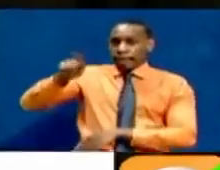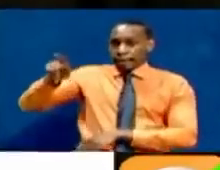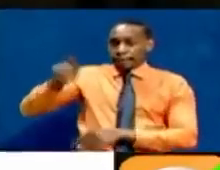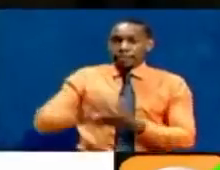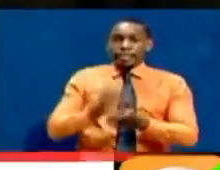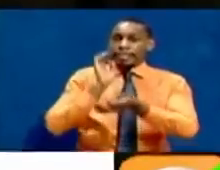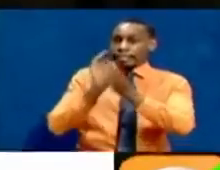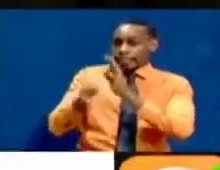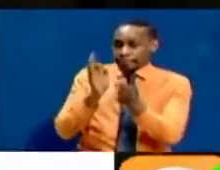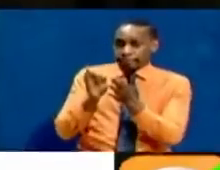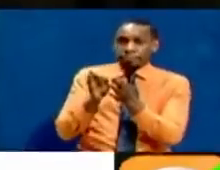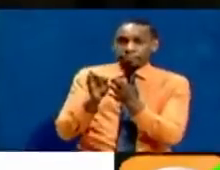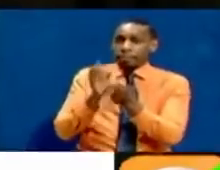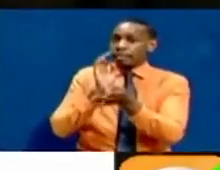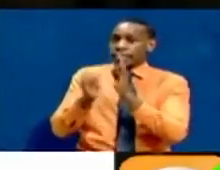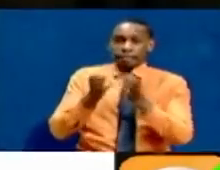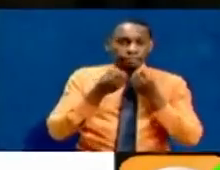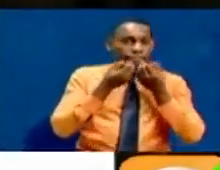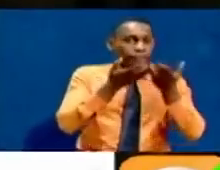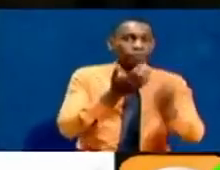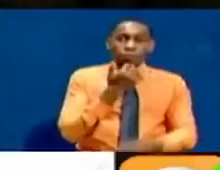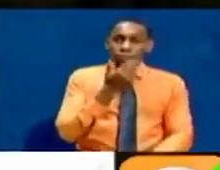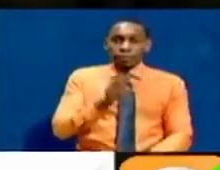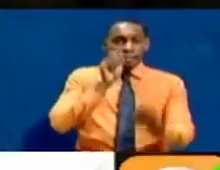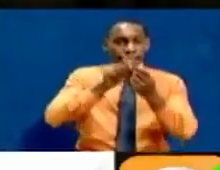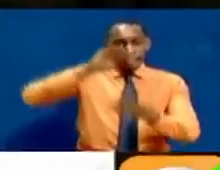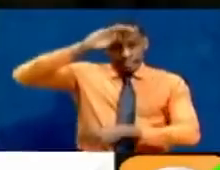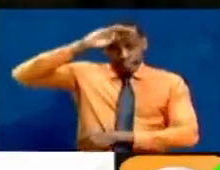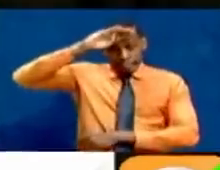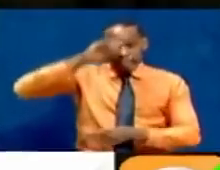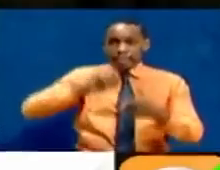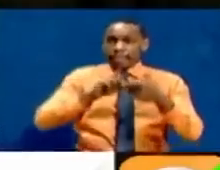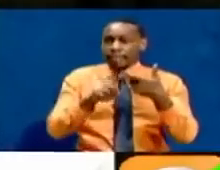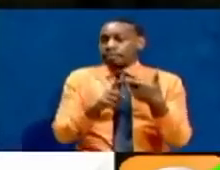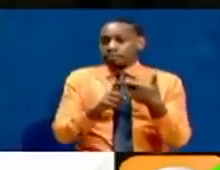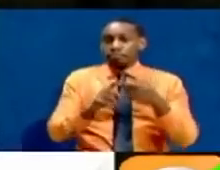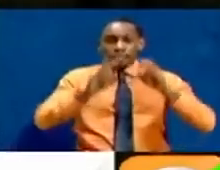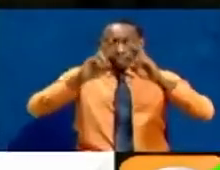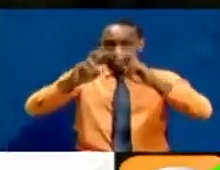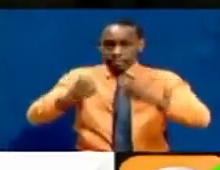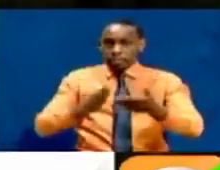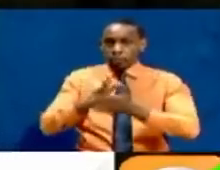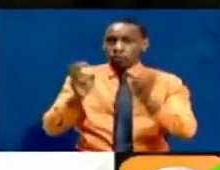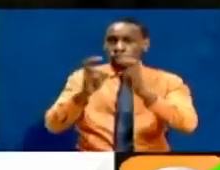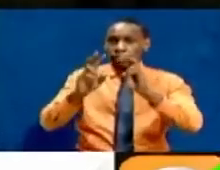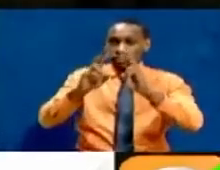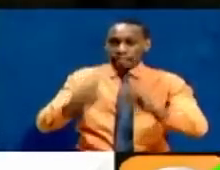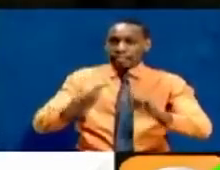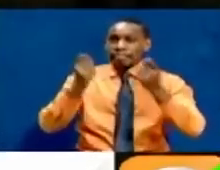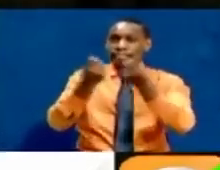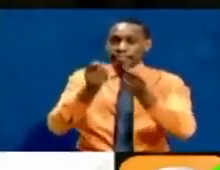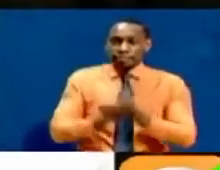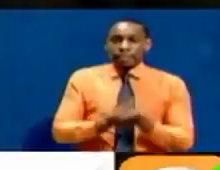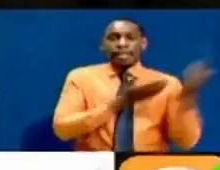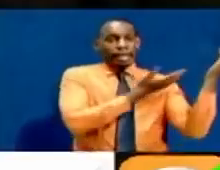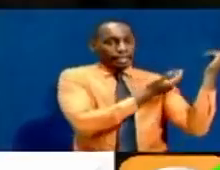then they, if you don't give the temperature readings, you will be traced by the contact tracing team.